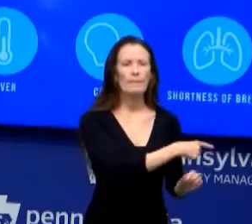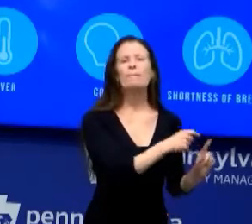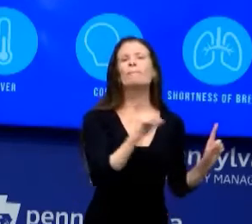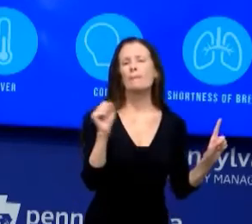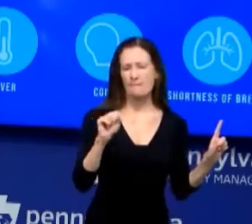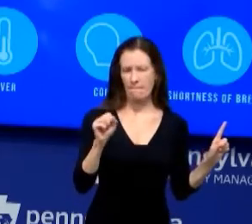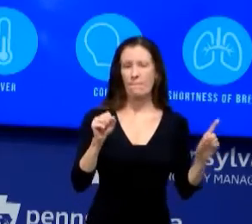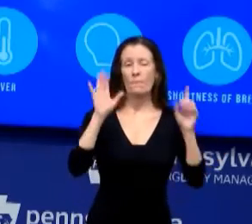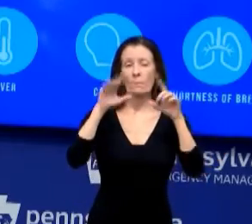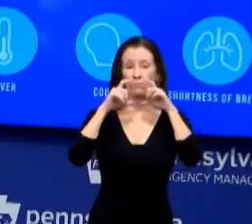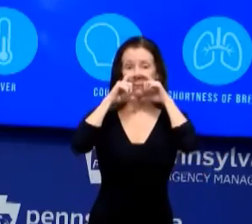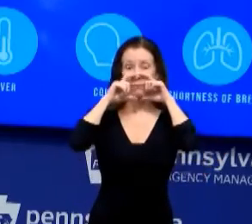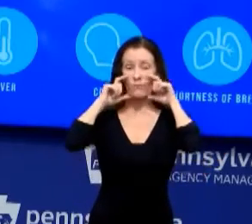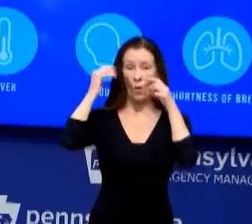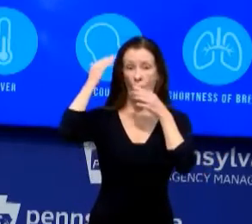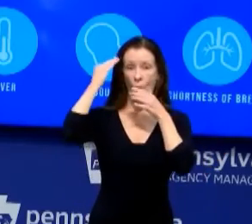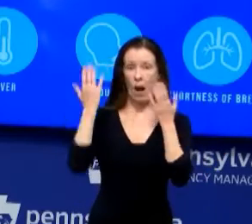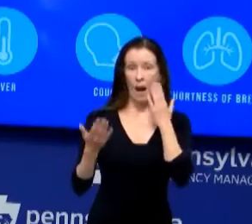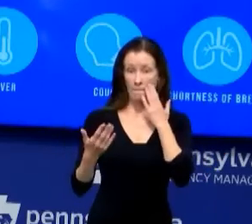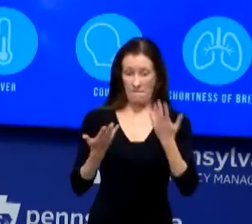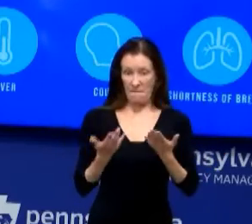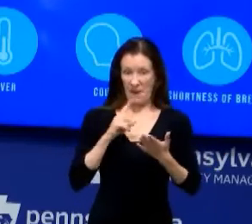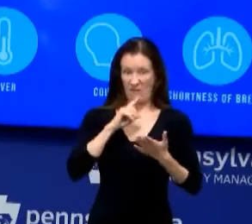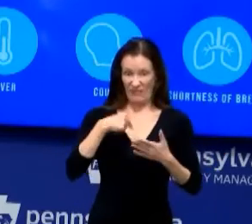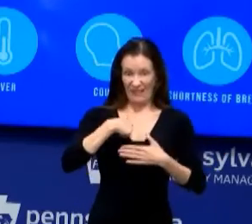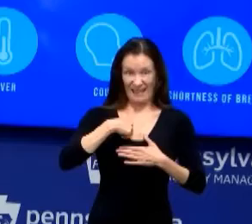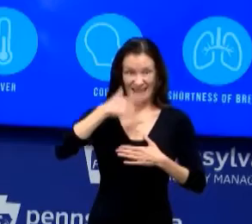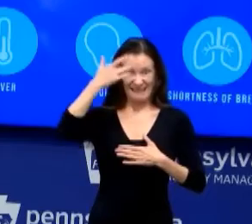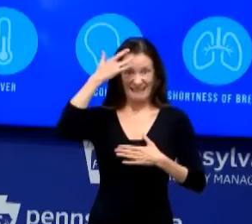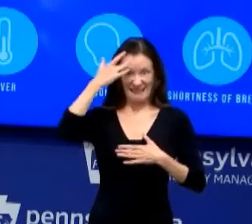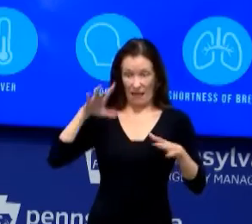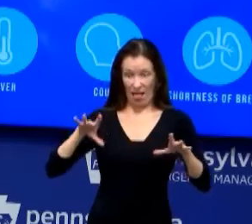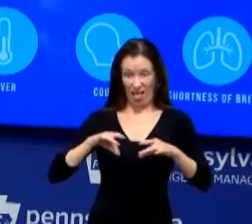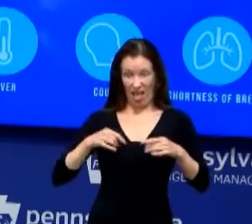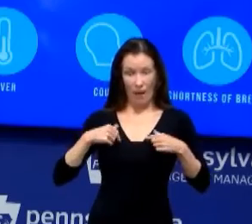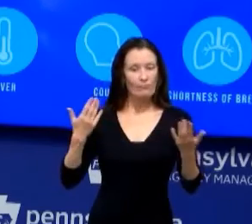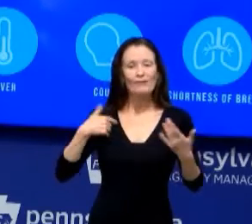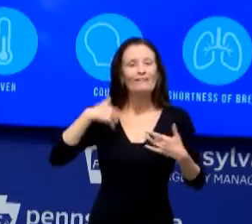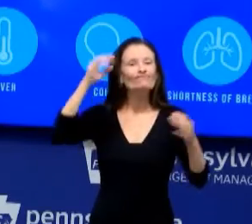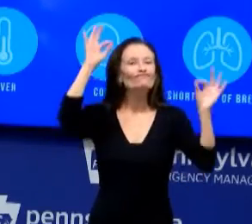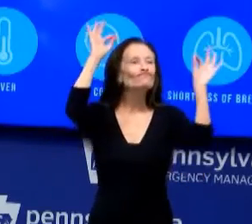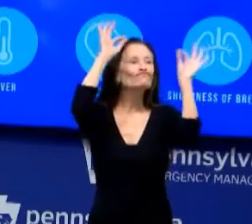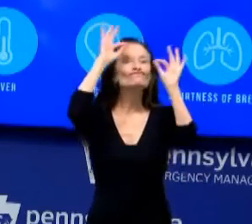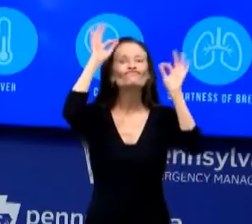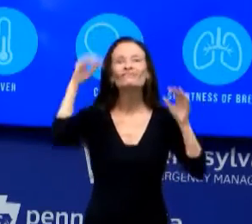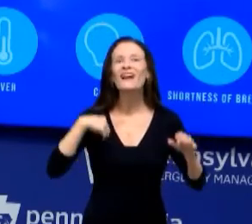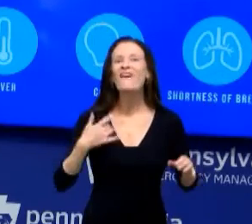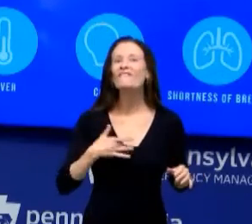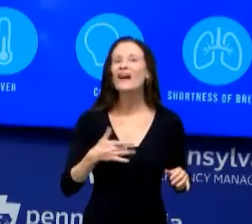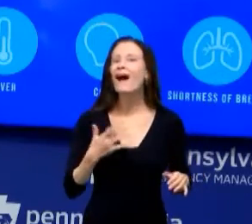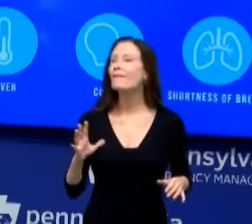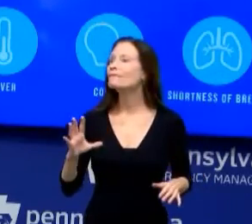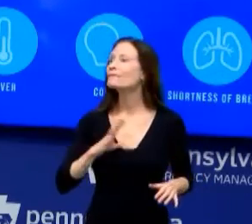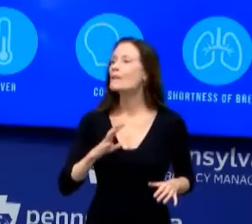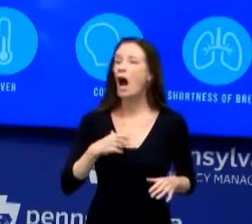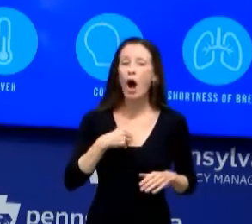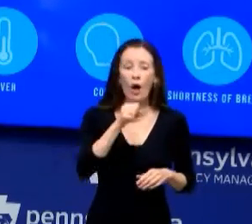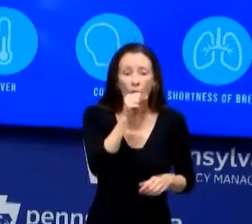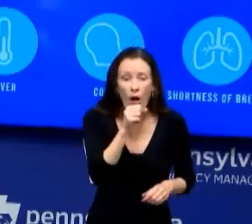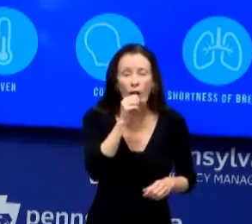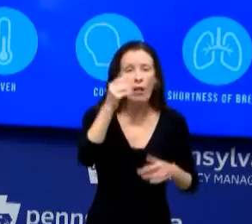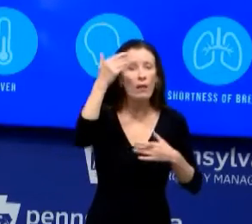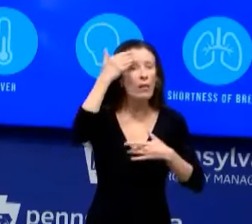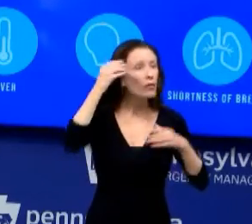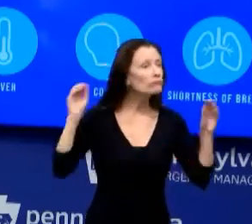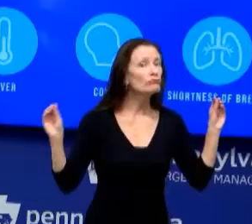not have significant symptoms but might be shedding virus, to avoid shedding virus to surfaces if they may cough or